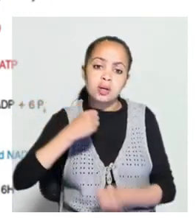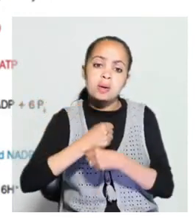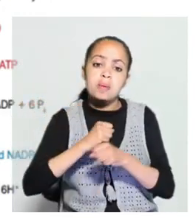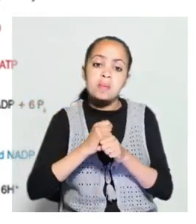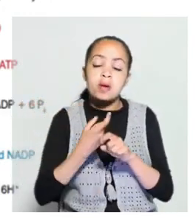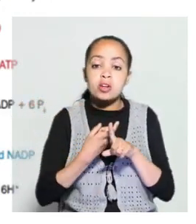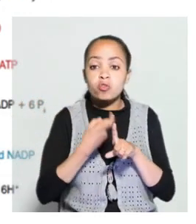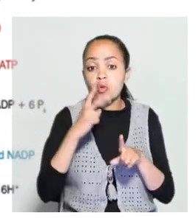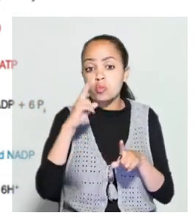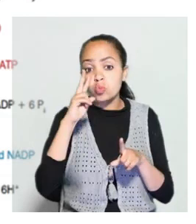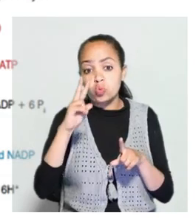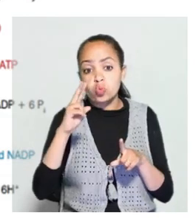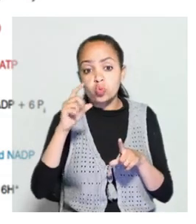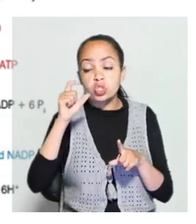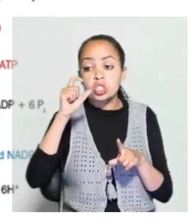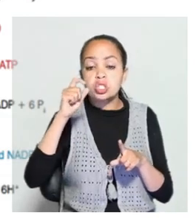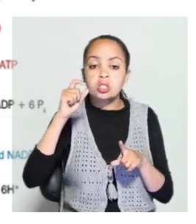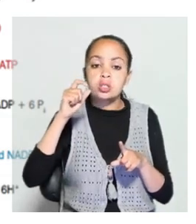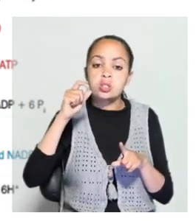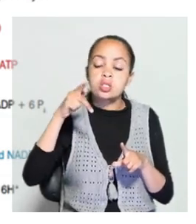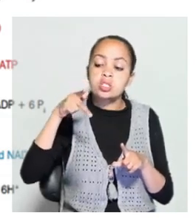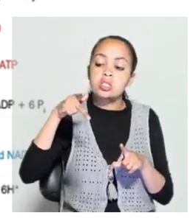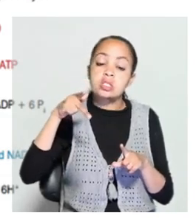made from 2 glycerdase 3 phosphate molecule,